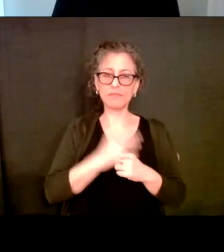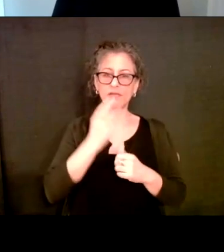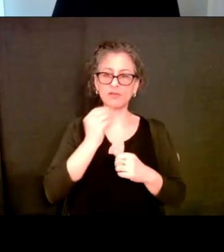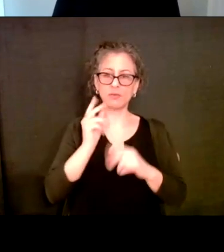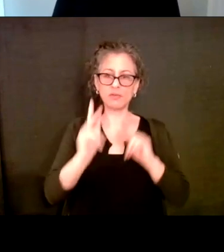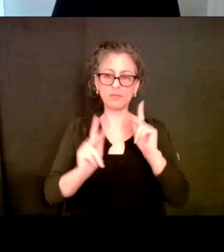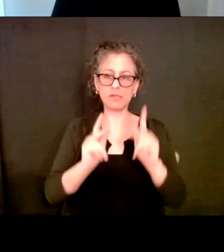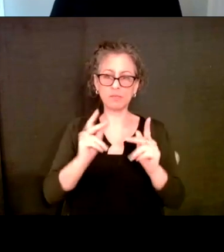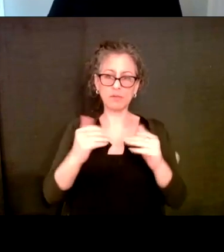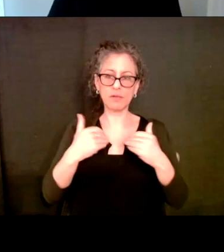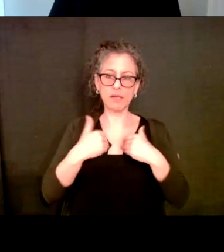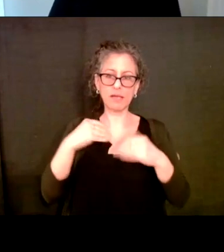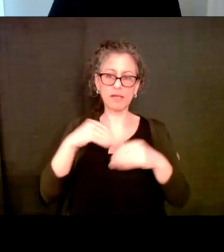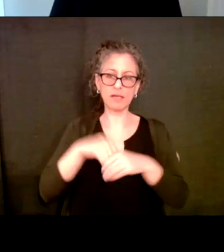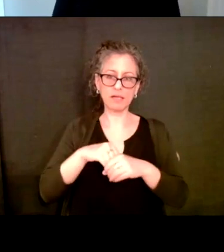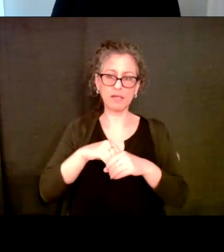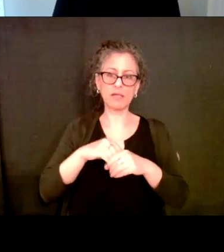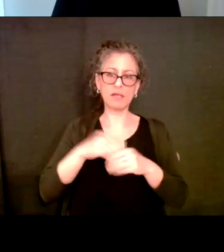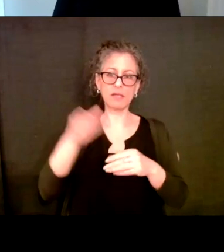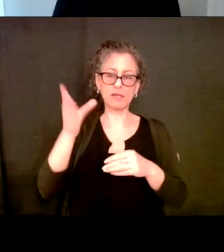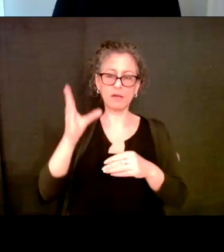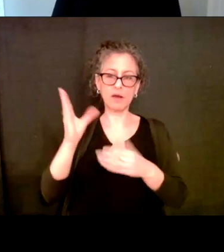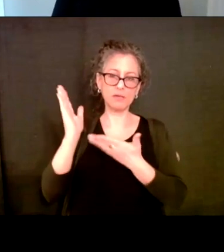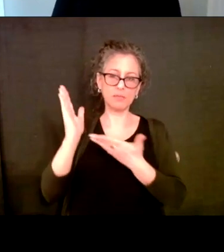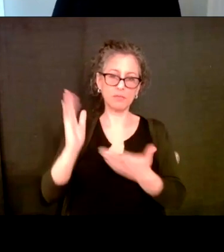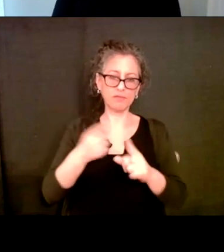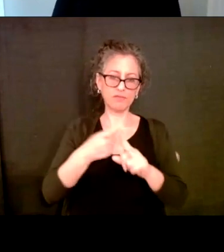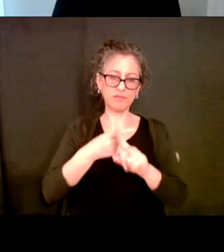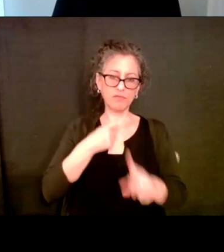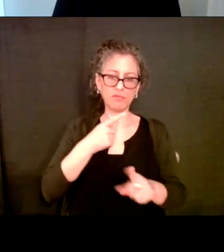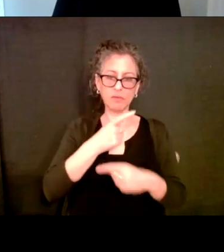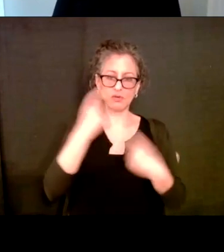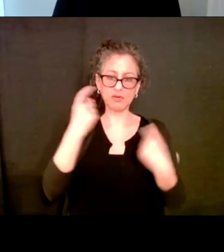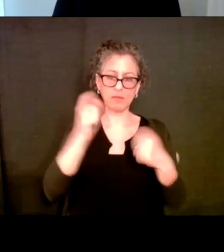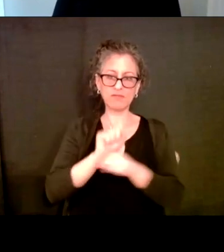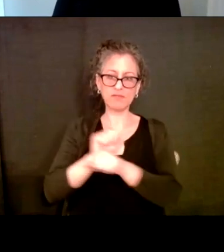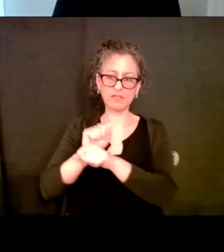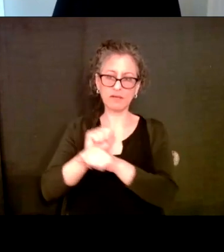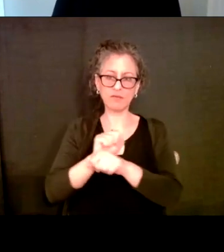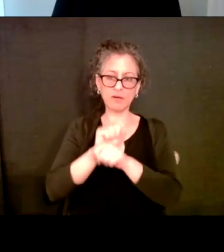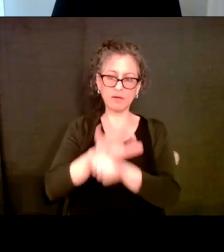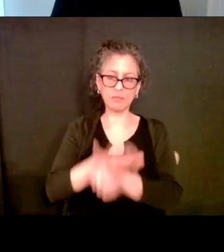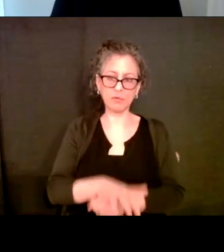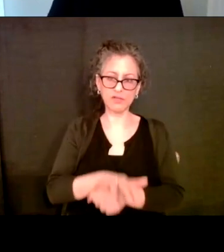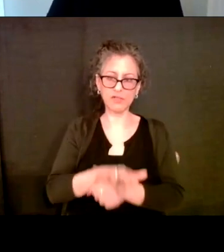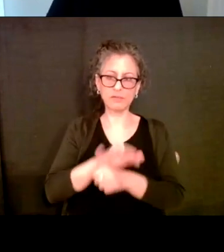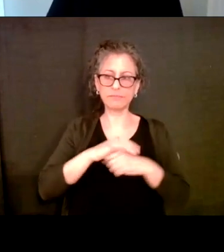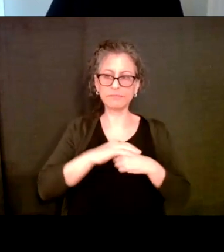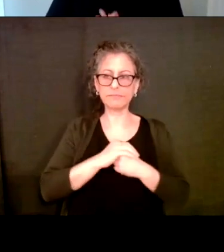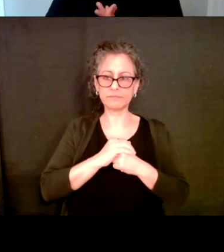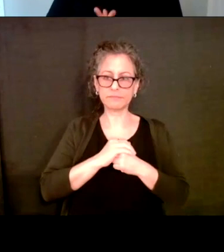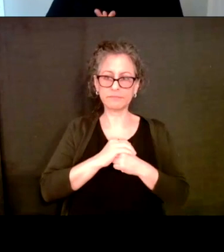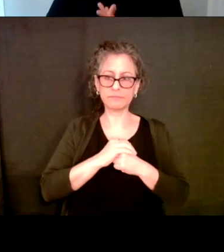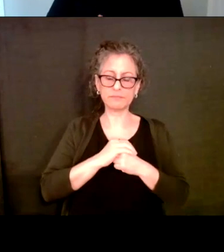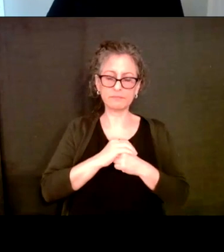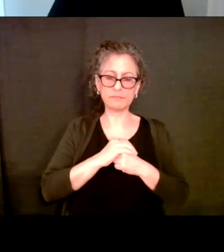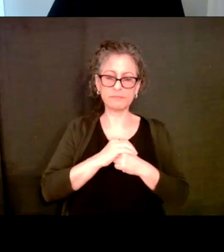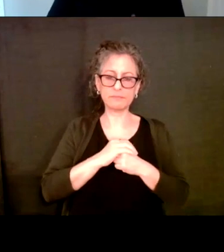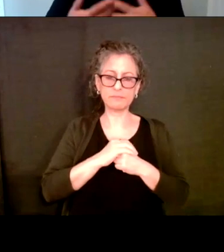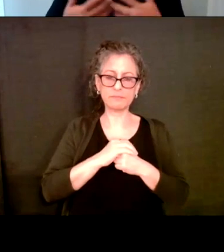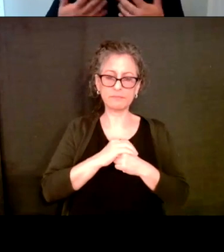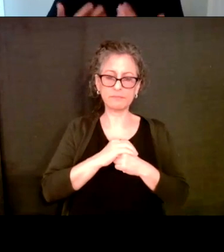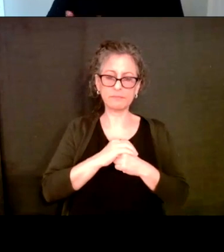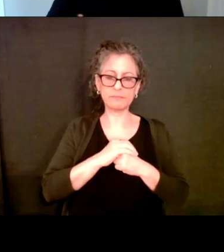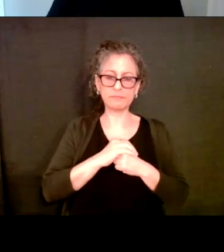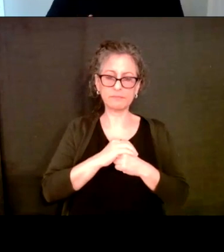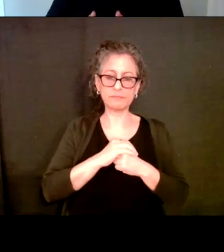had in God to deliver them from their trauma of slavery and oppression. So keeping in mind again